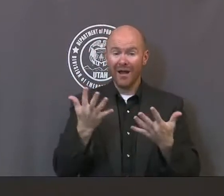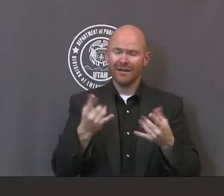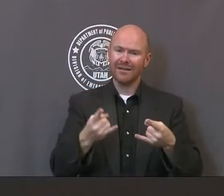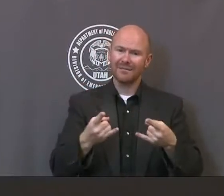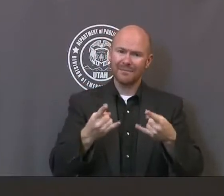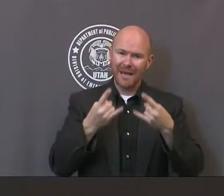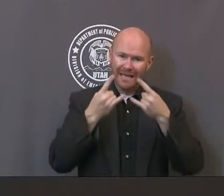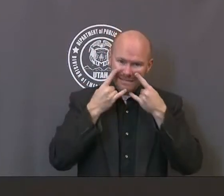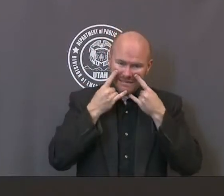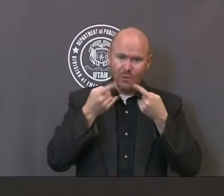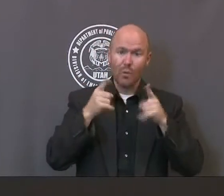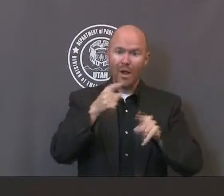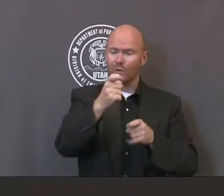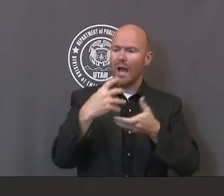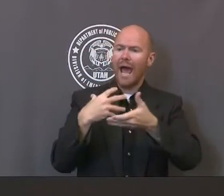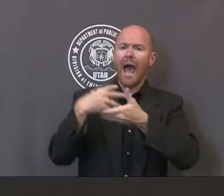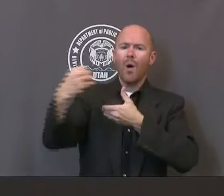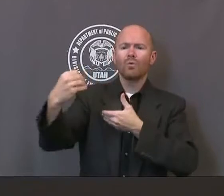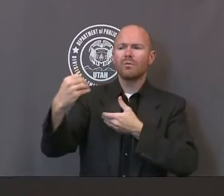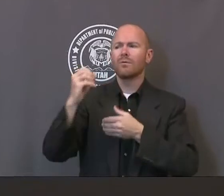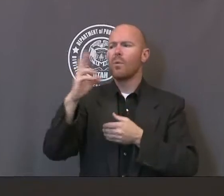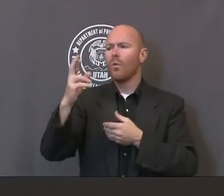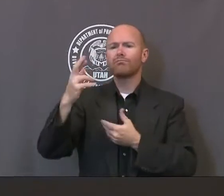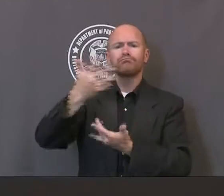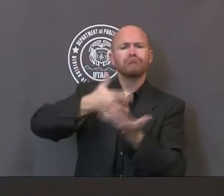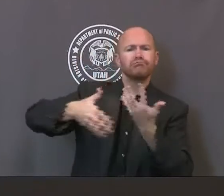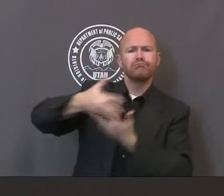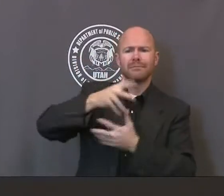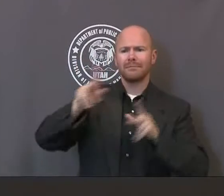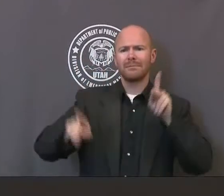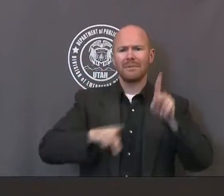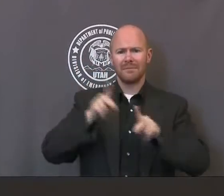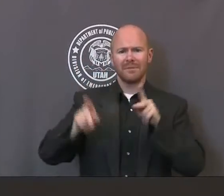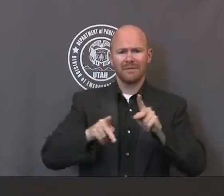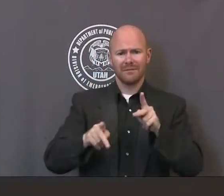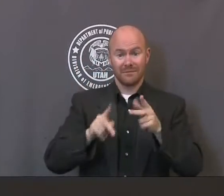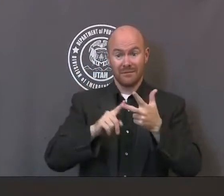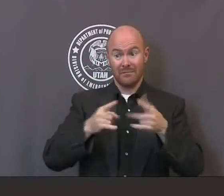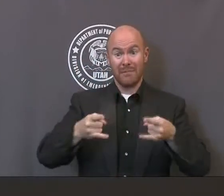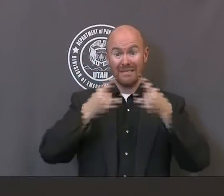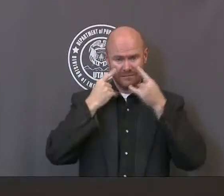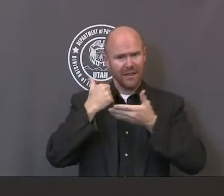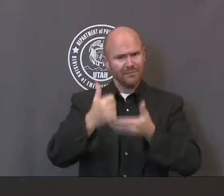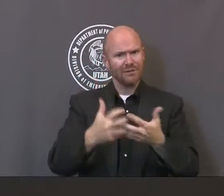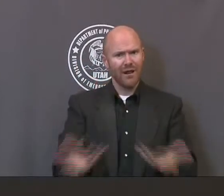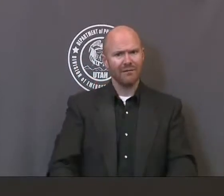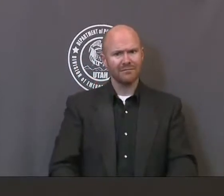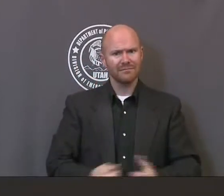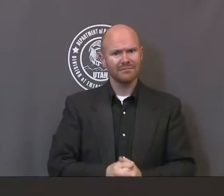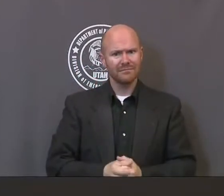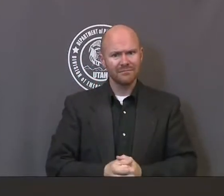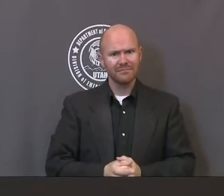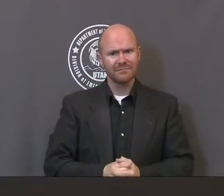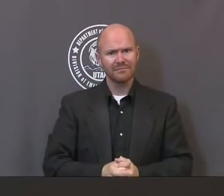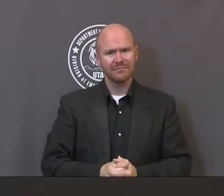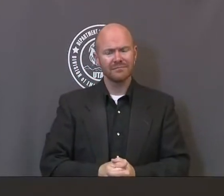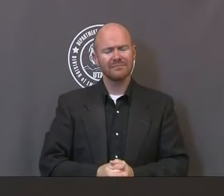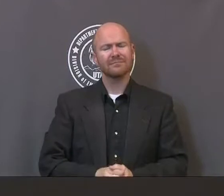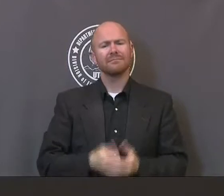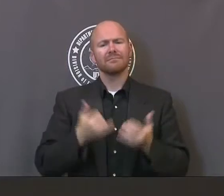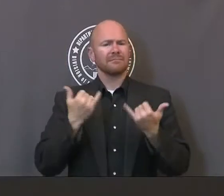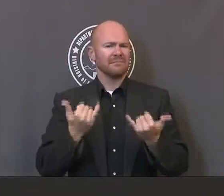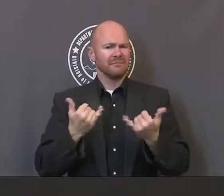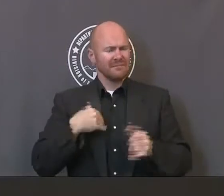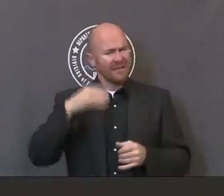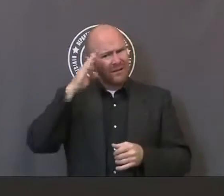masks when you're around other individuals or groups outside your household works. So I know